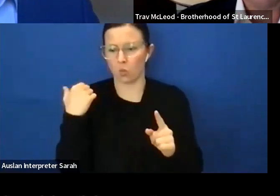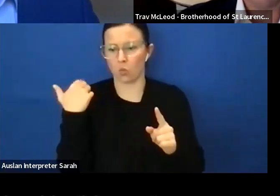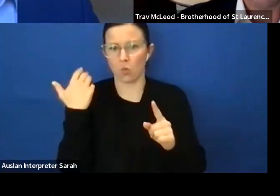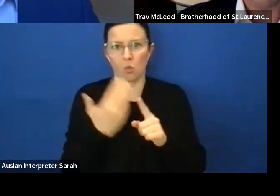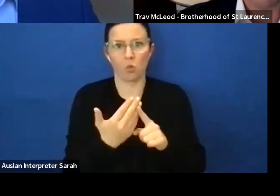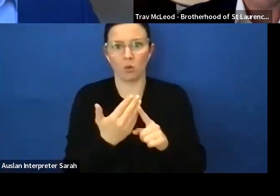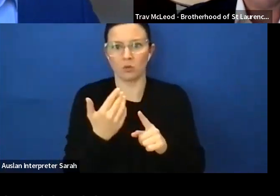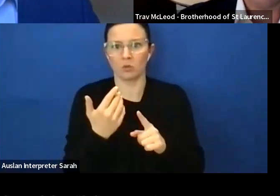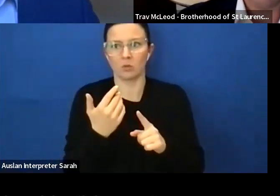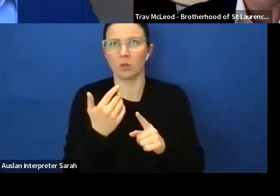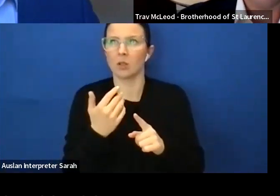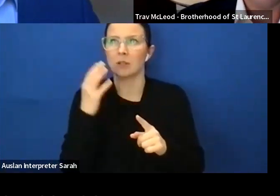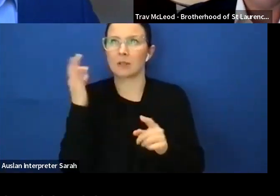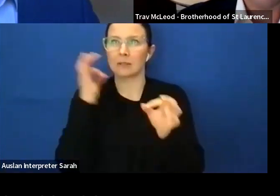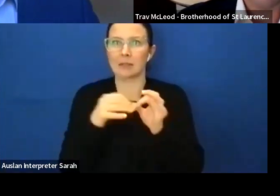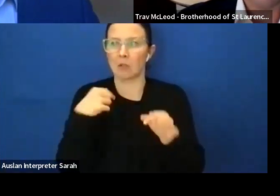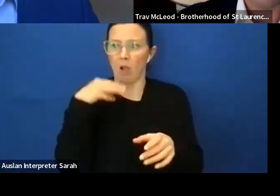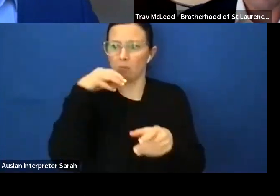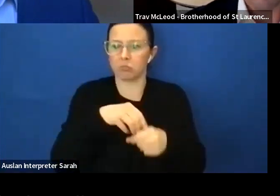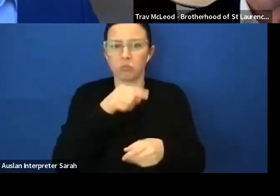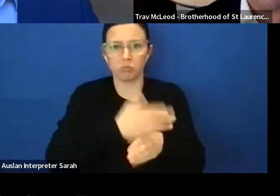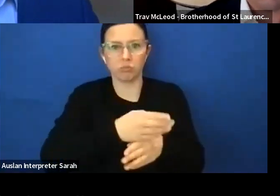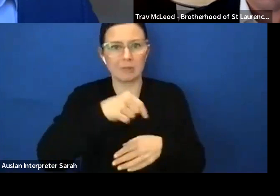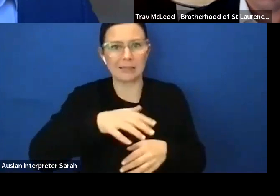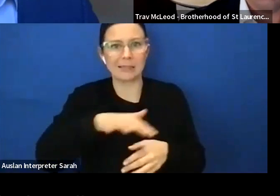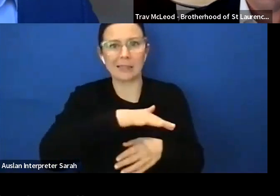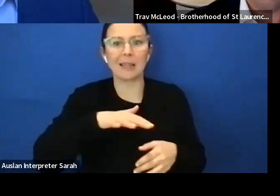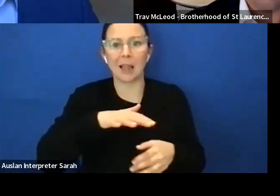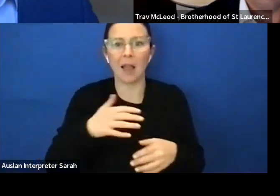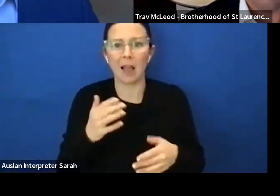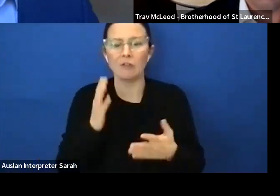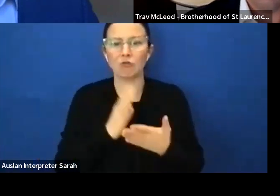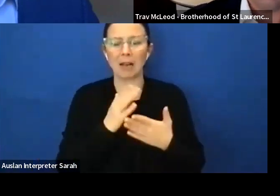I've been involved in this sector that there isn't really,